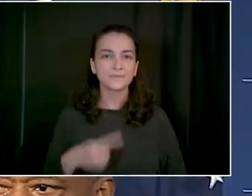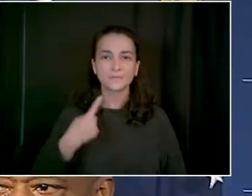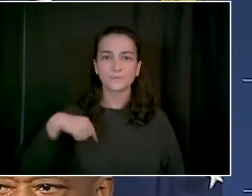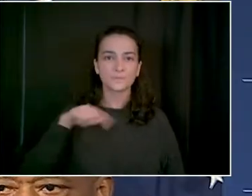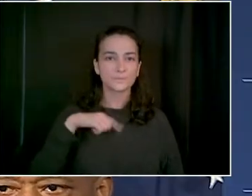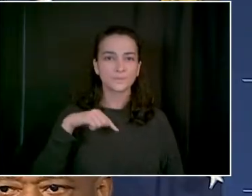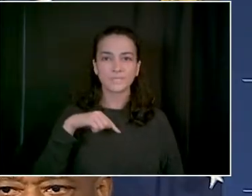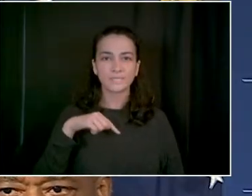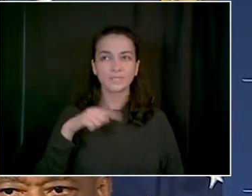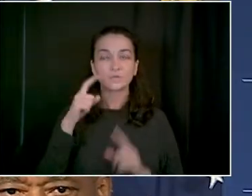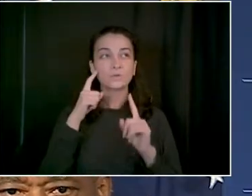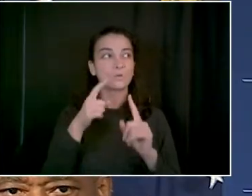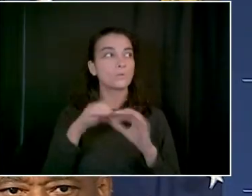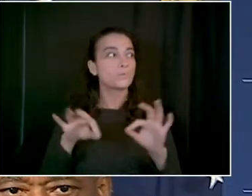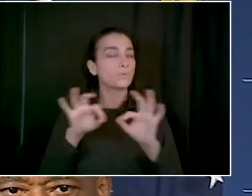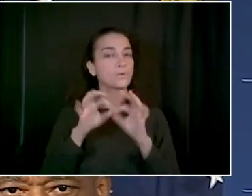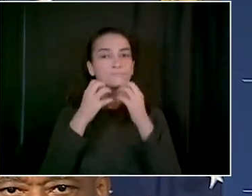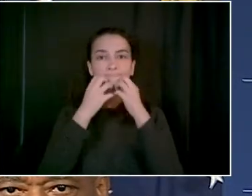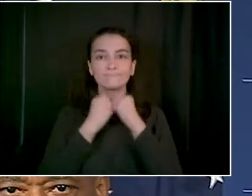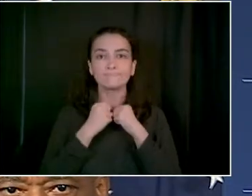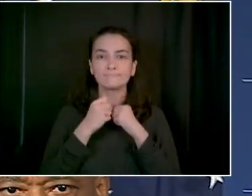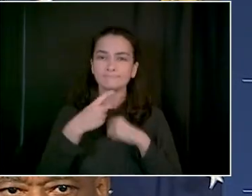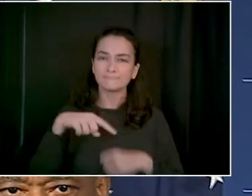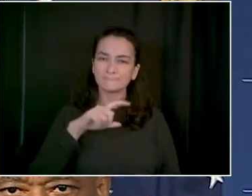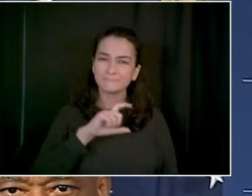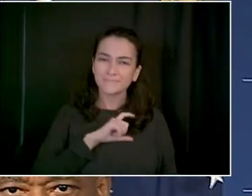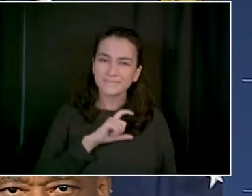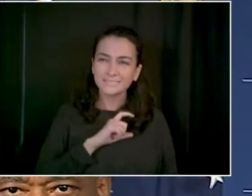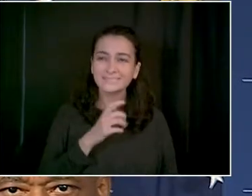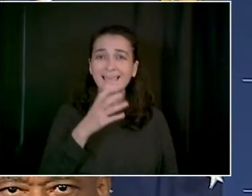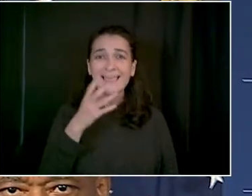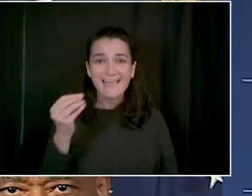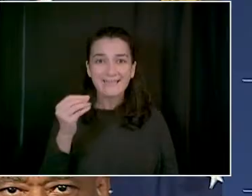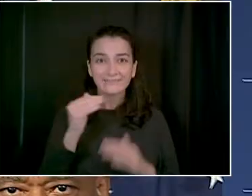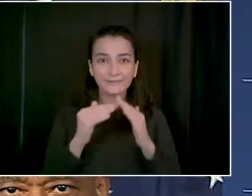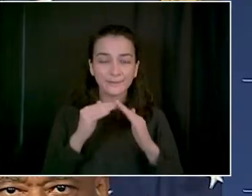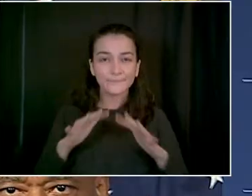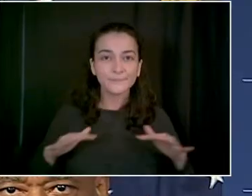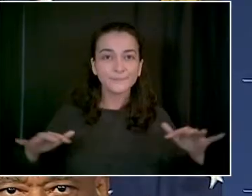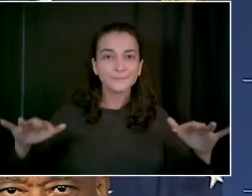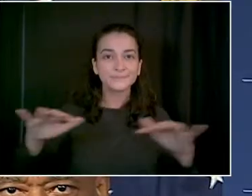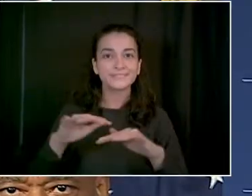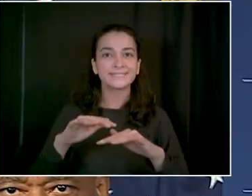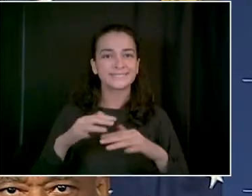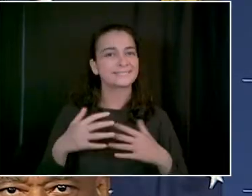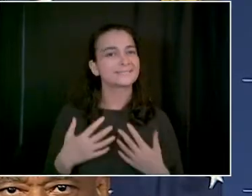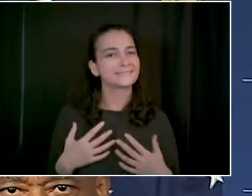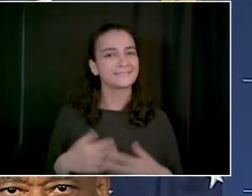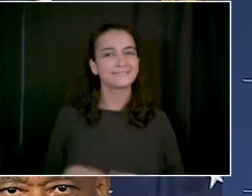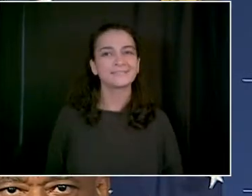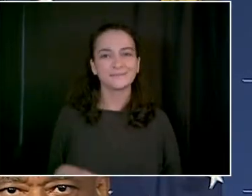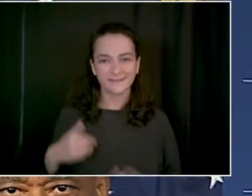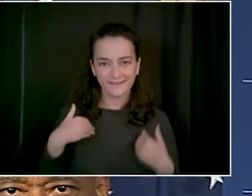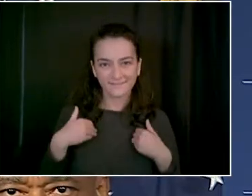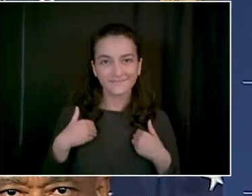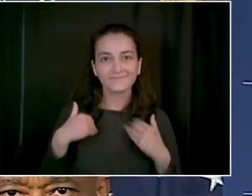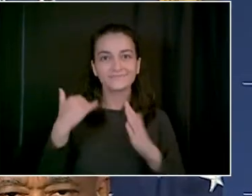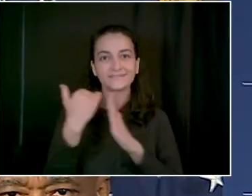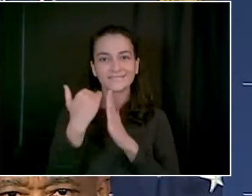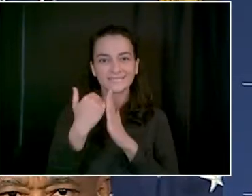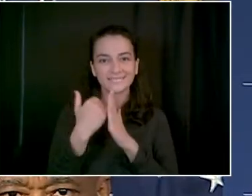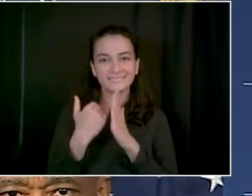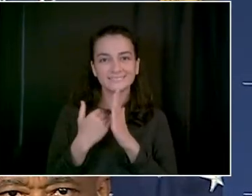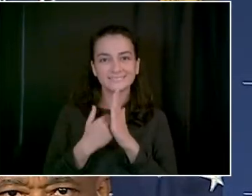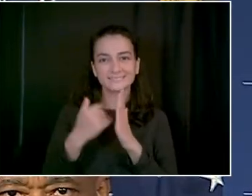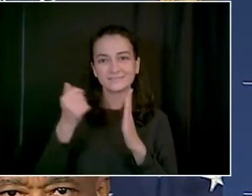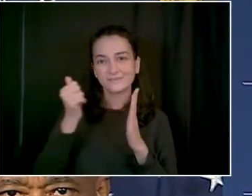helped us identify who they were, who they ran with, and what they were tied to fast. You can't fight organized